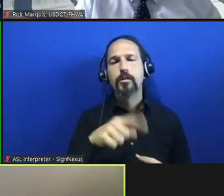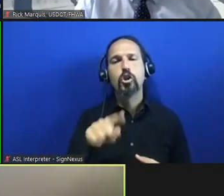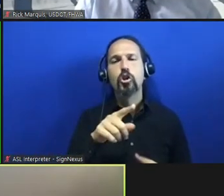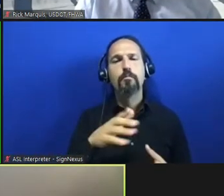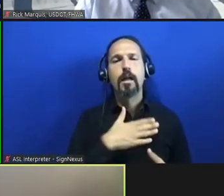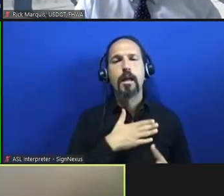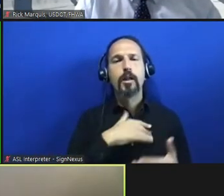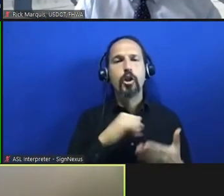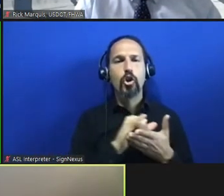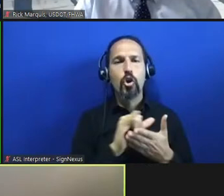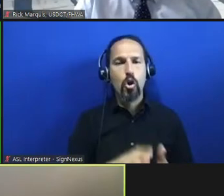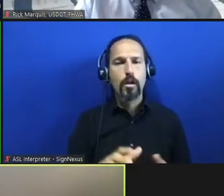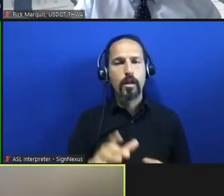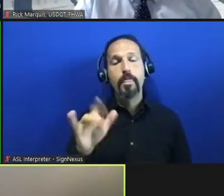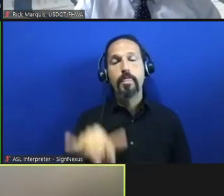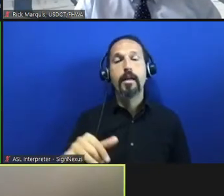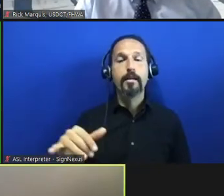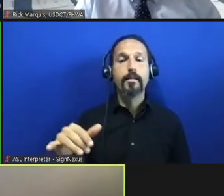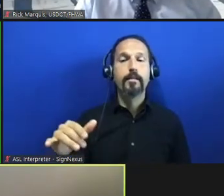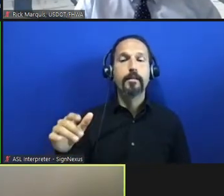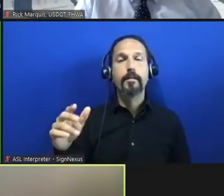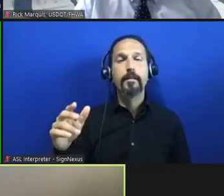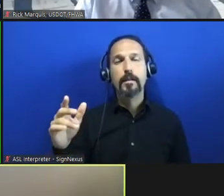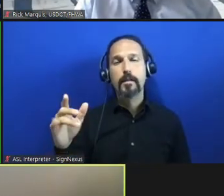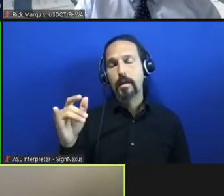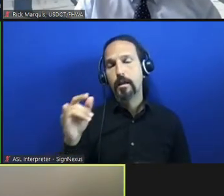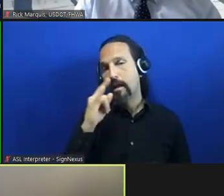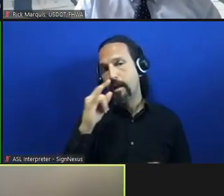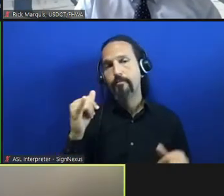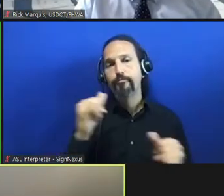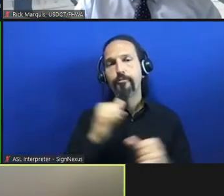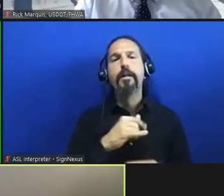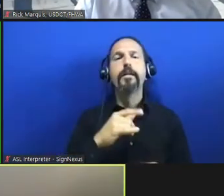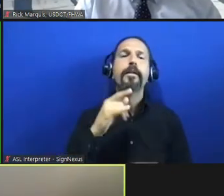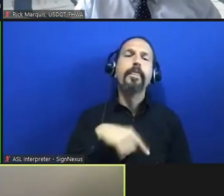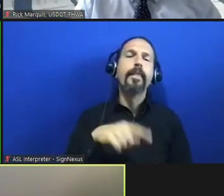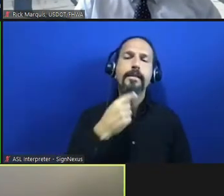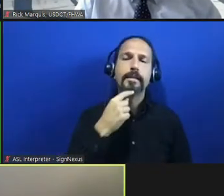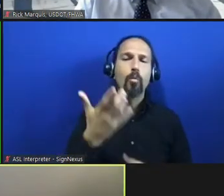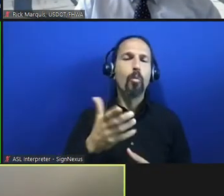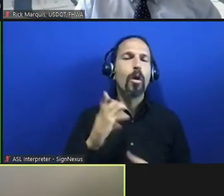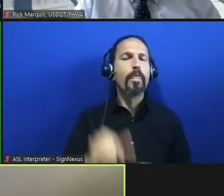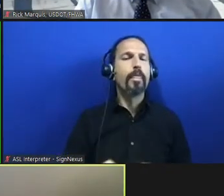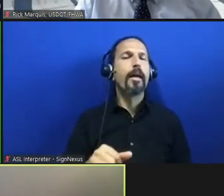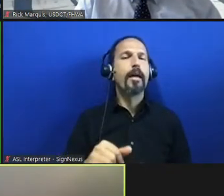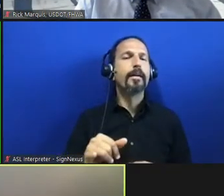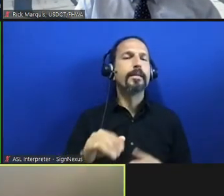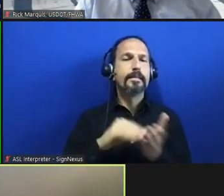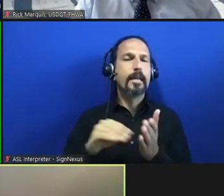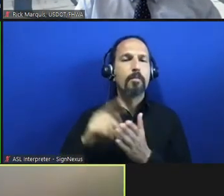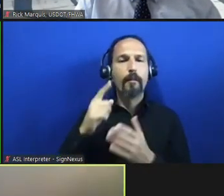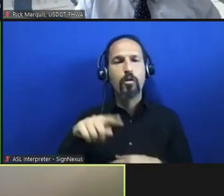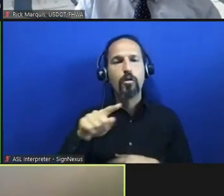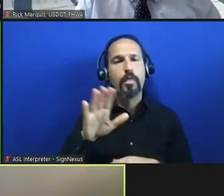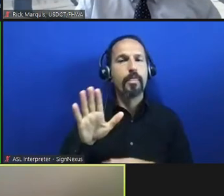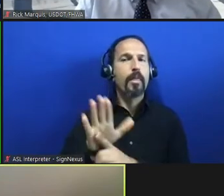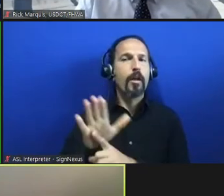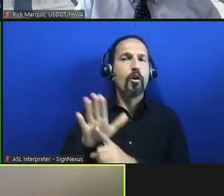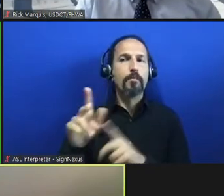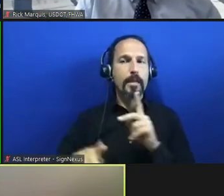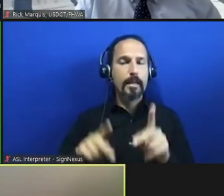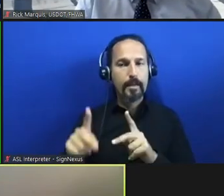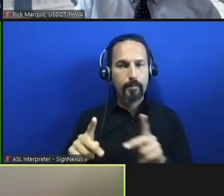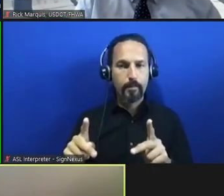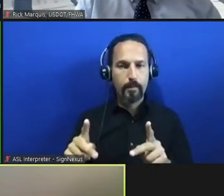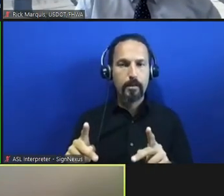Yorkers um it was funny to hear the legislators all say that they kind of want to get an exemption for their people um